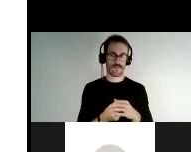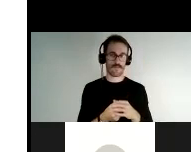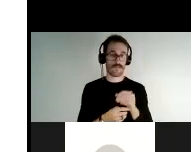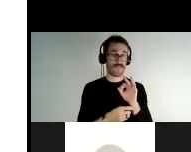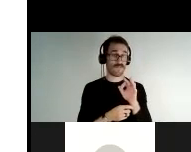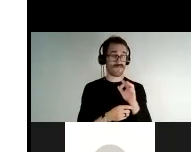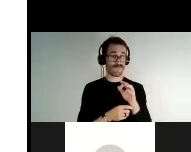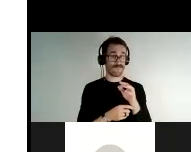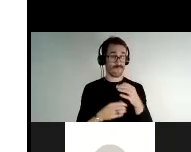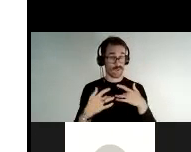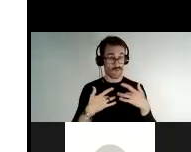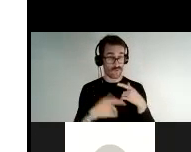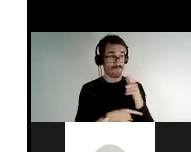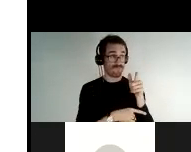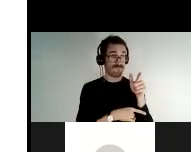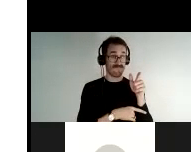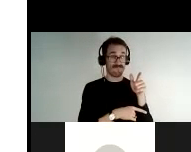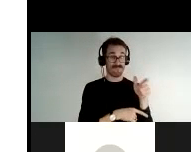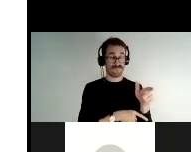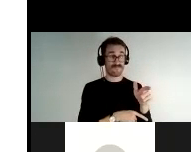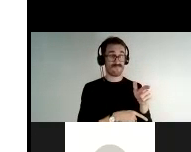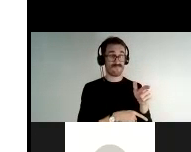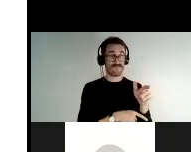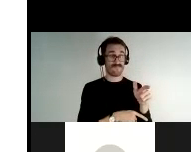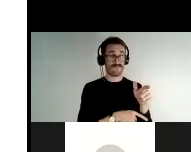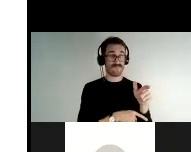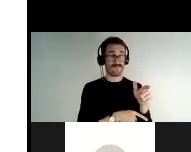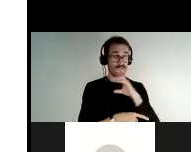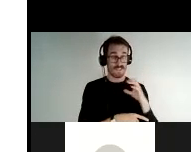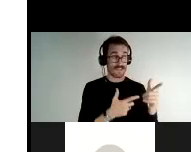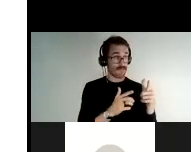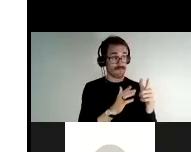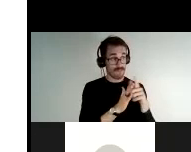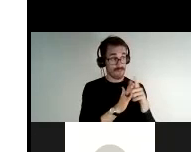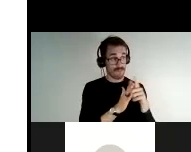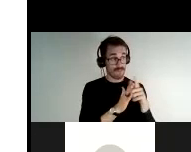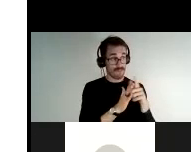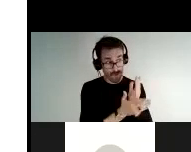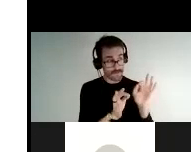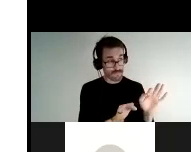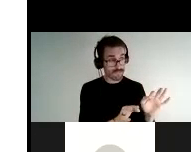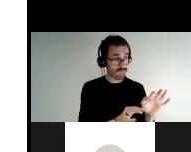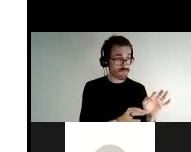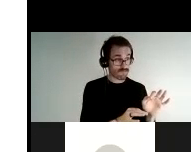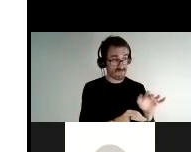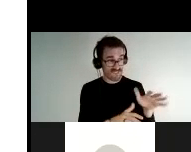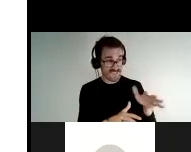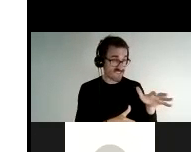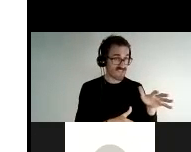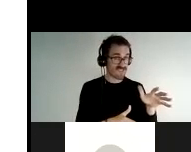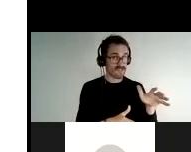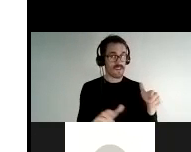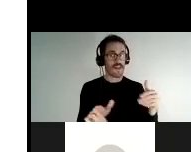senior and whether or not they're being, their legal rights, the Advocacy Center for the Elderly is an excellent